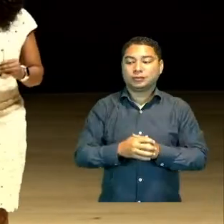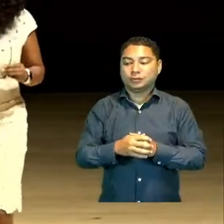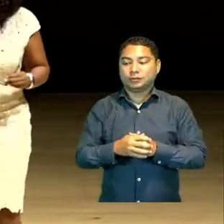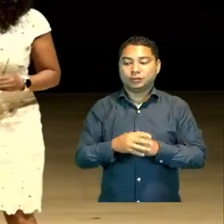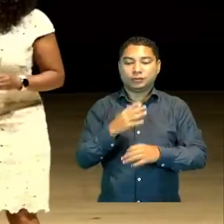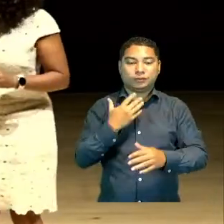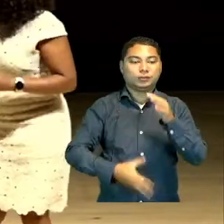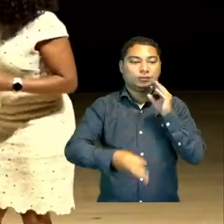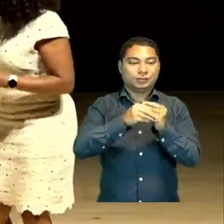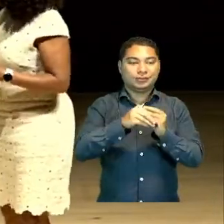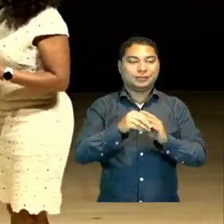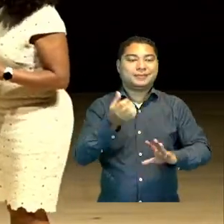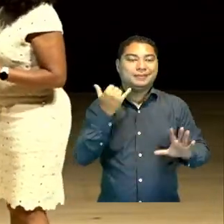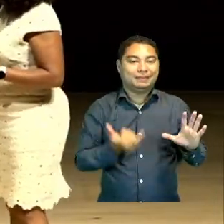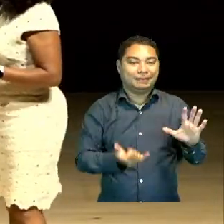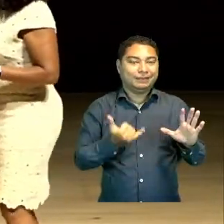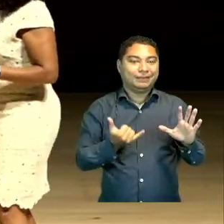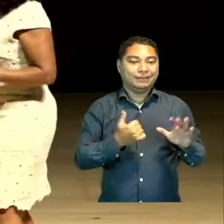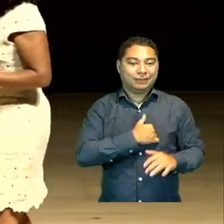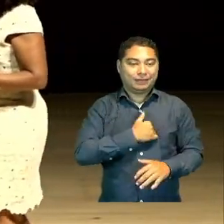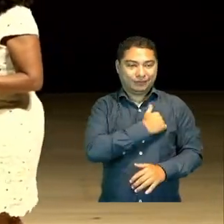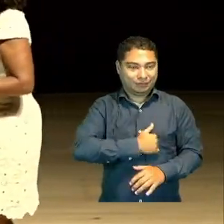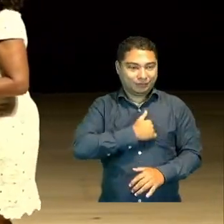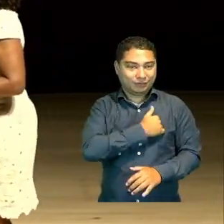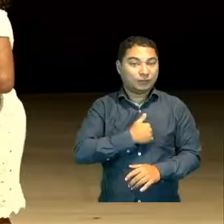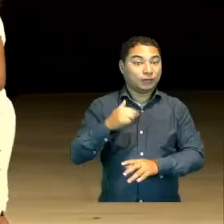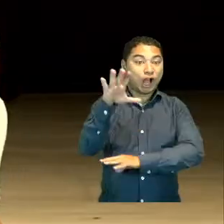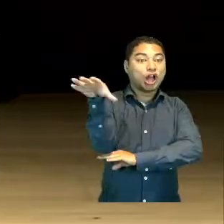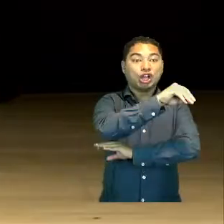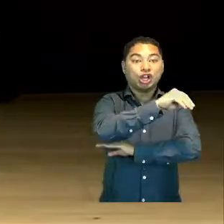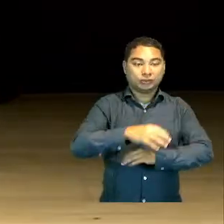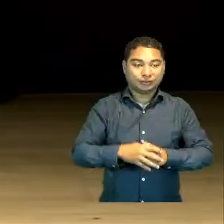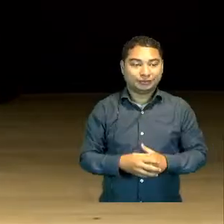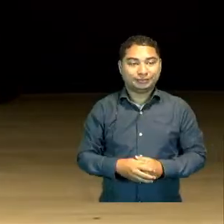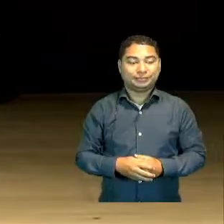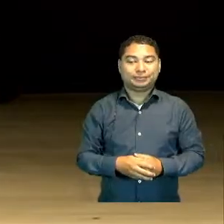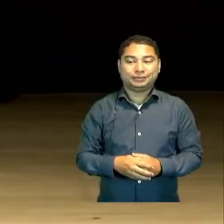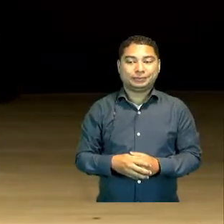Photographers are ready for this picture. Another take, please, another take.